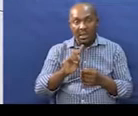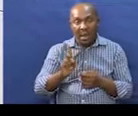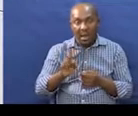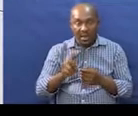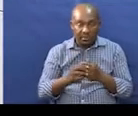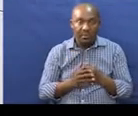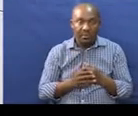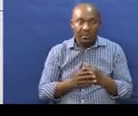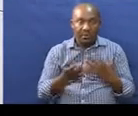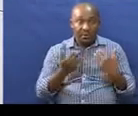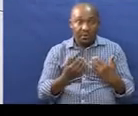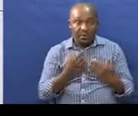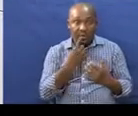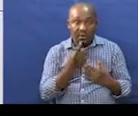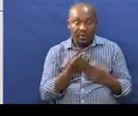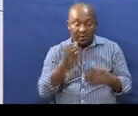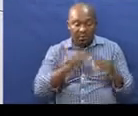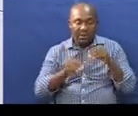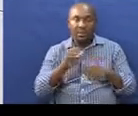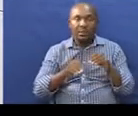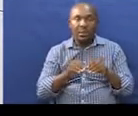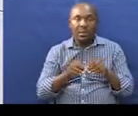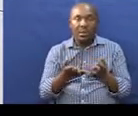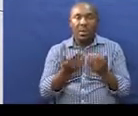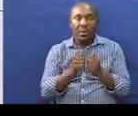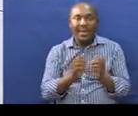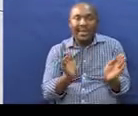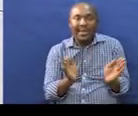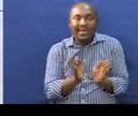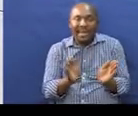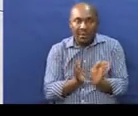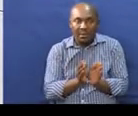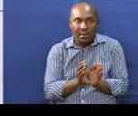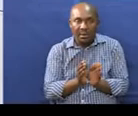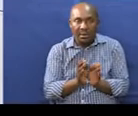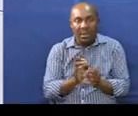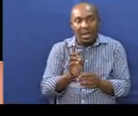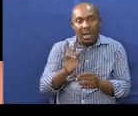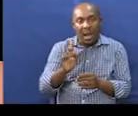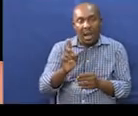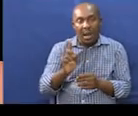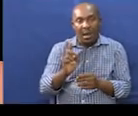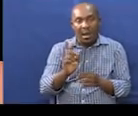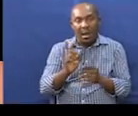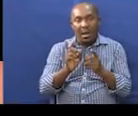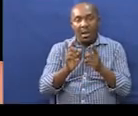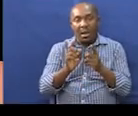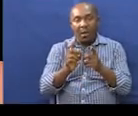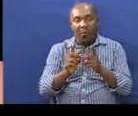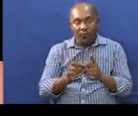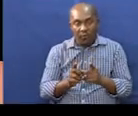the mixture will retain the color of Benedict solution. Therefore, the report should appear like